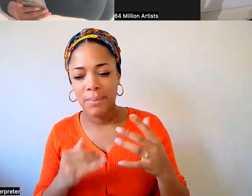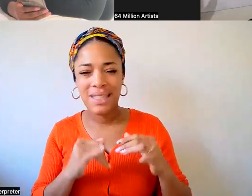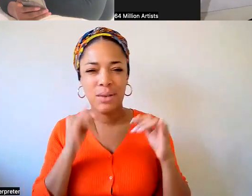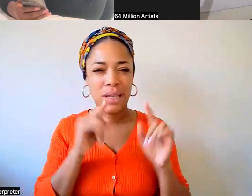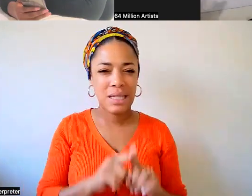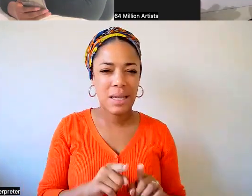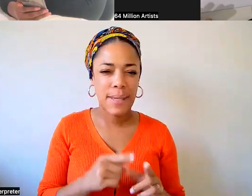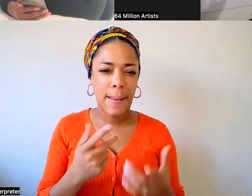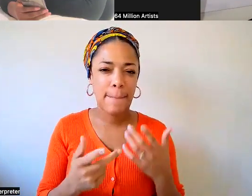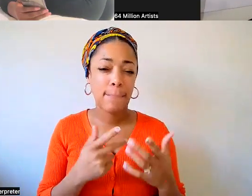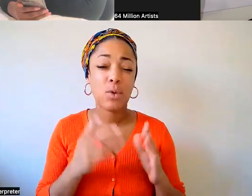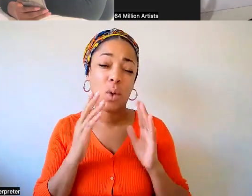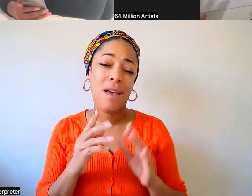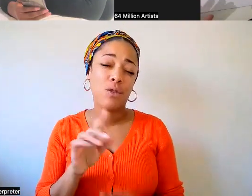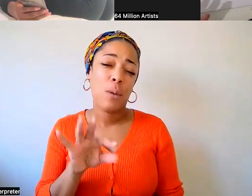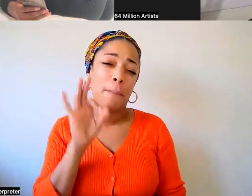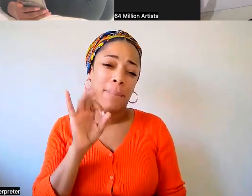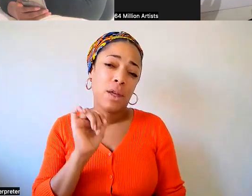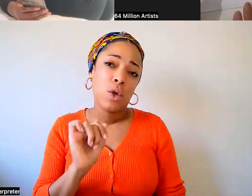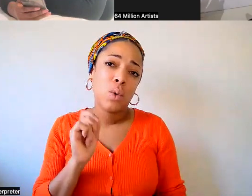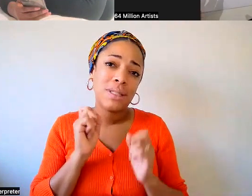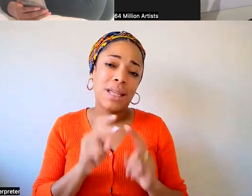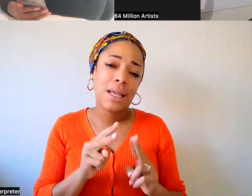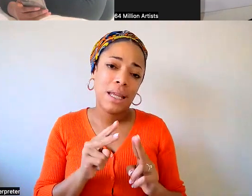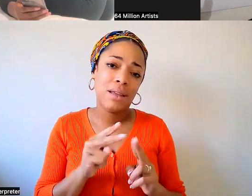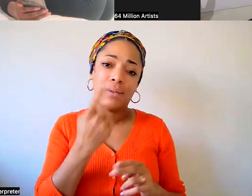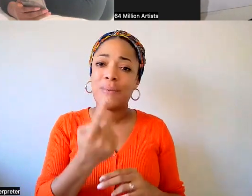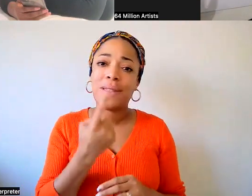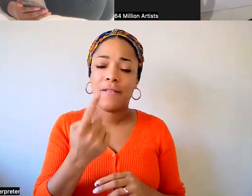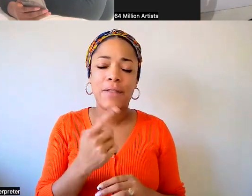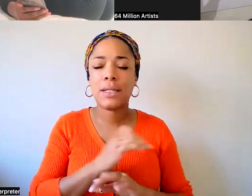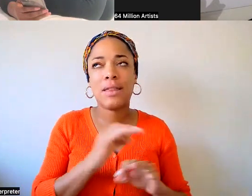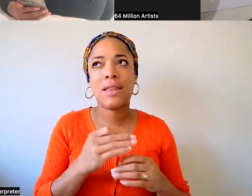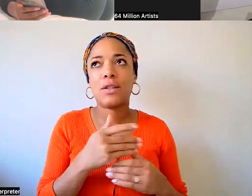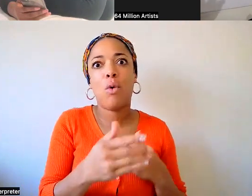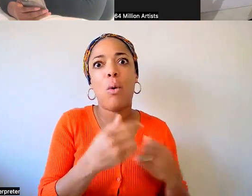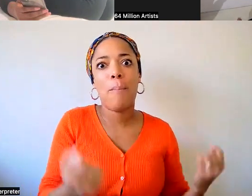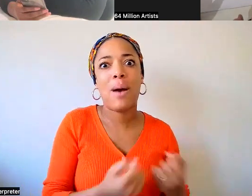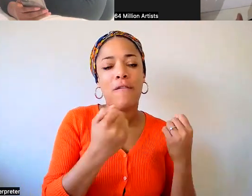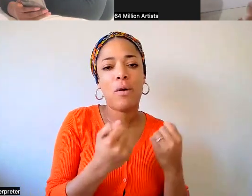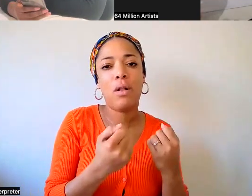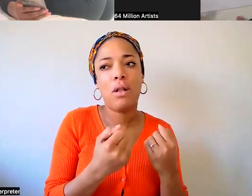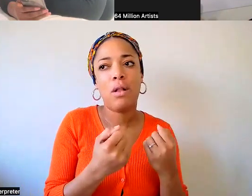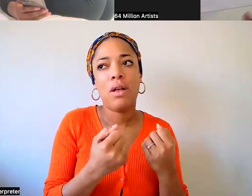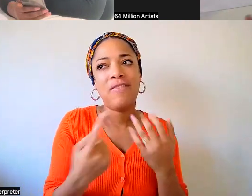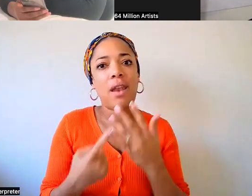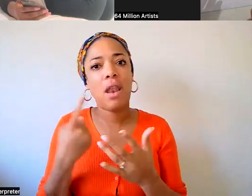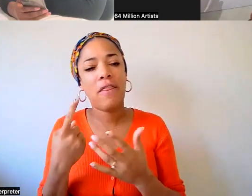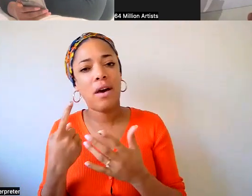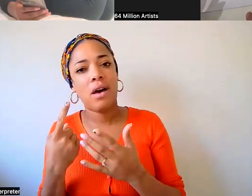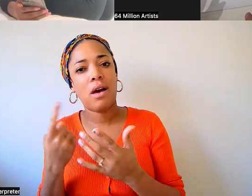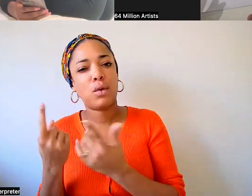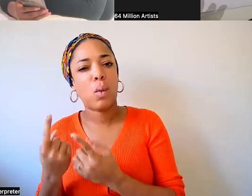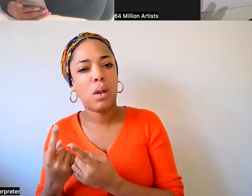have to pick your techniques, devices, as you say, carefully to make them sure they fit the theme, the topic, the thing you're